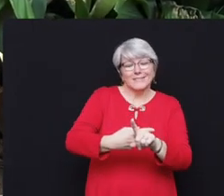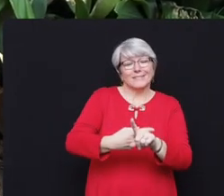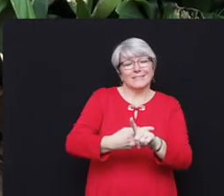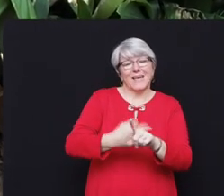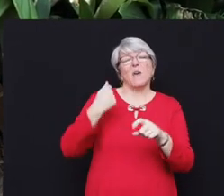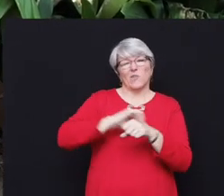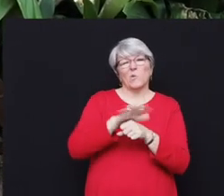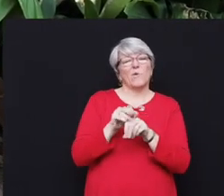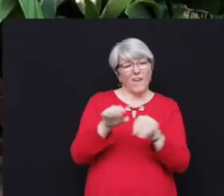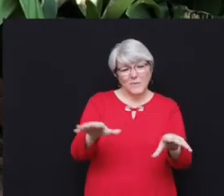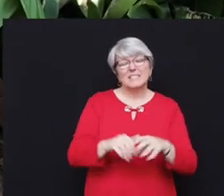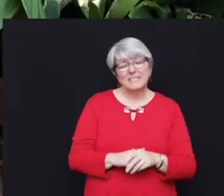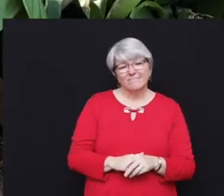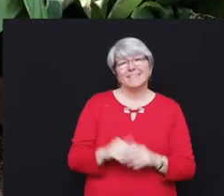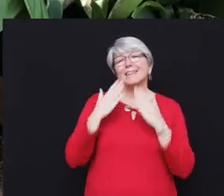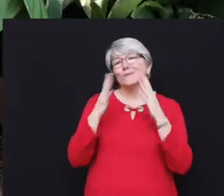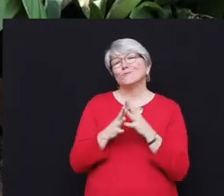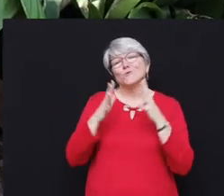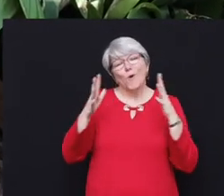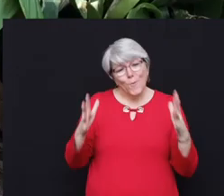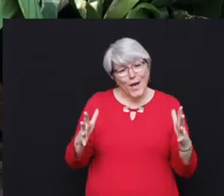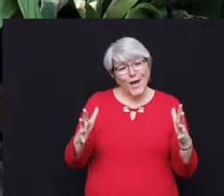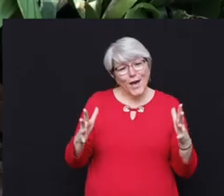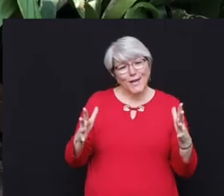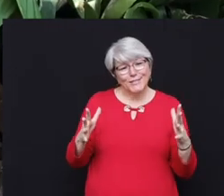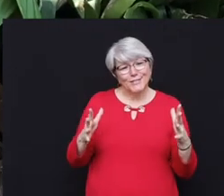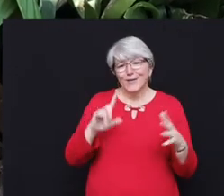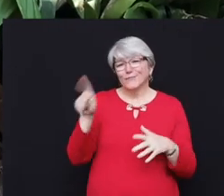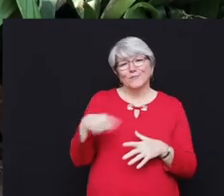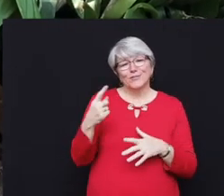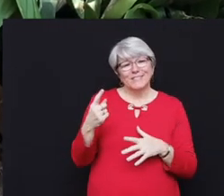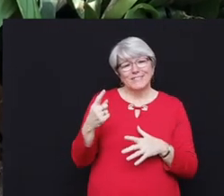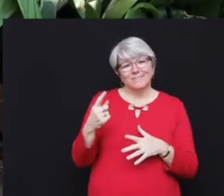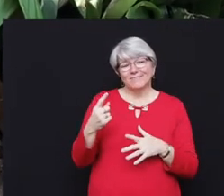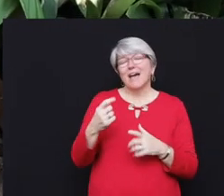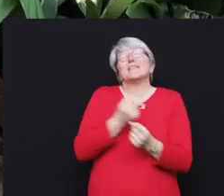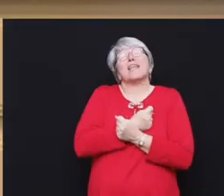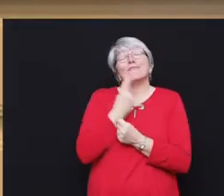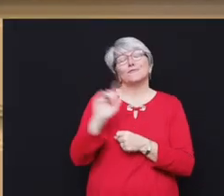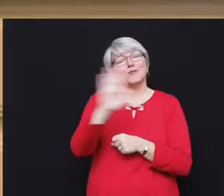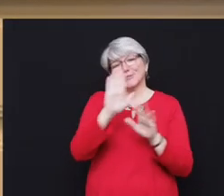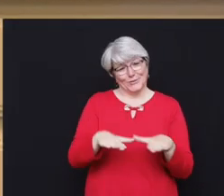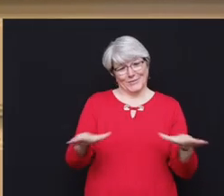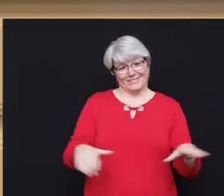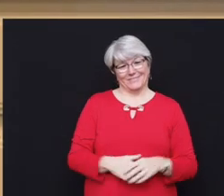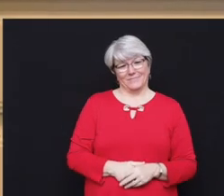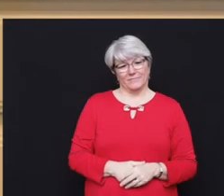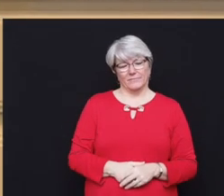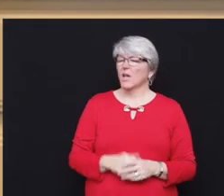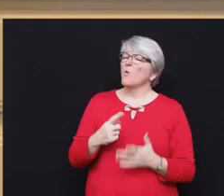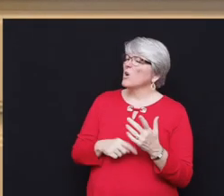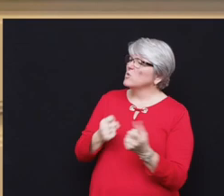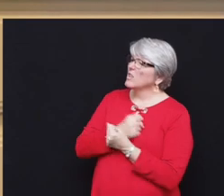the coronavirus. Thank you so much for just having love for your children. What do you guys love